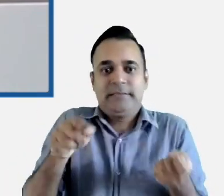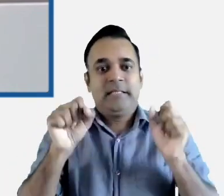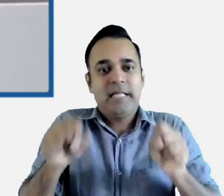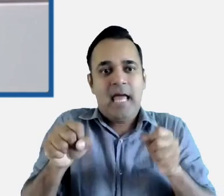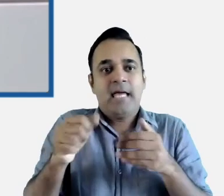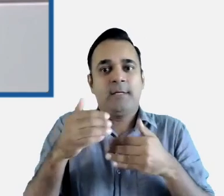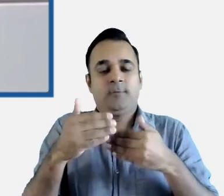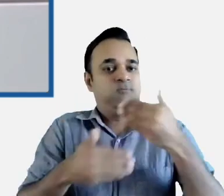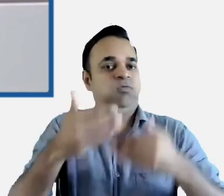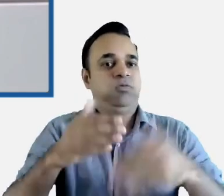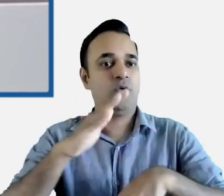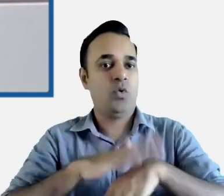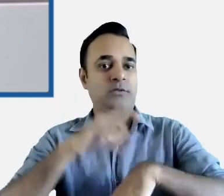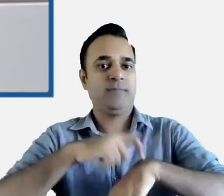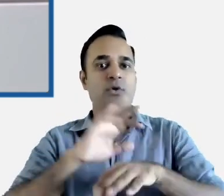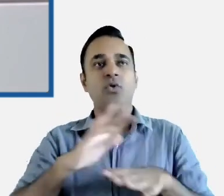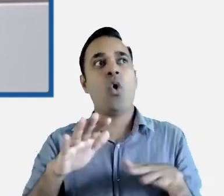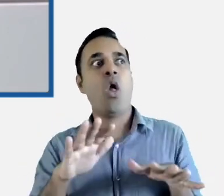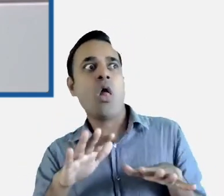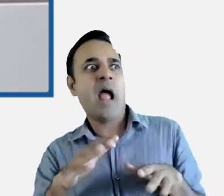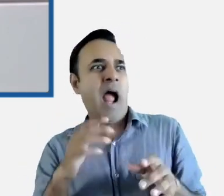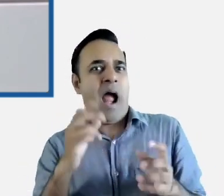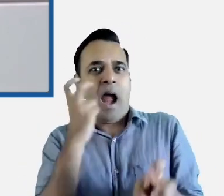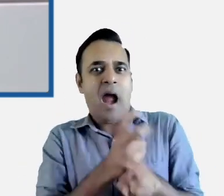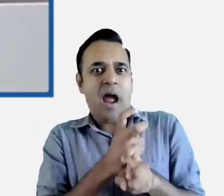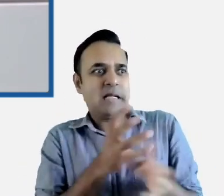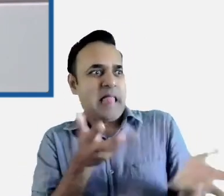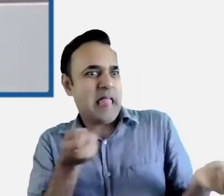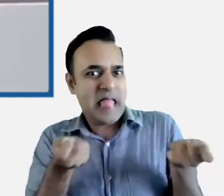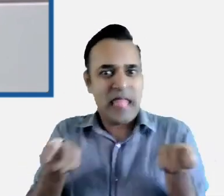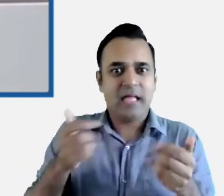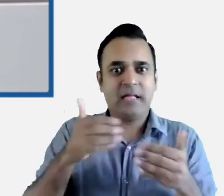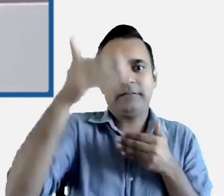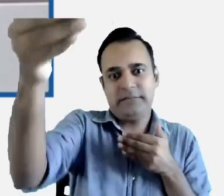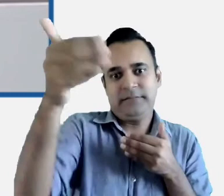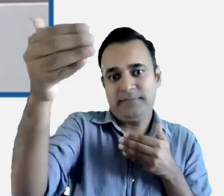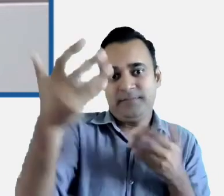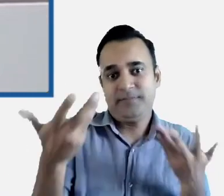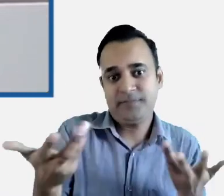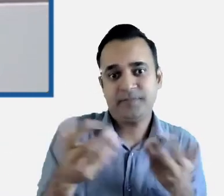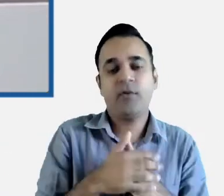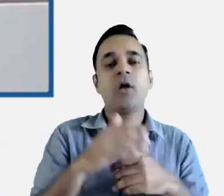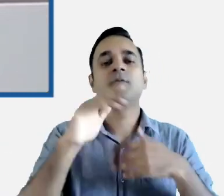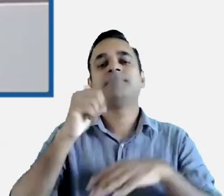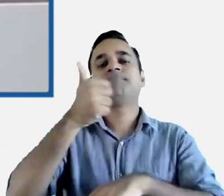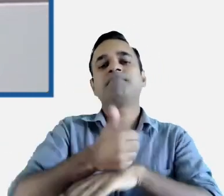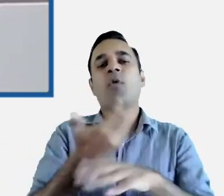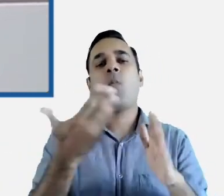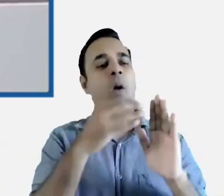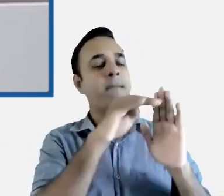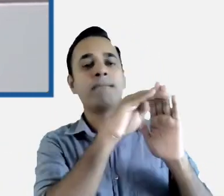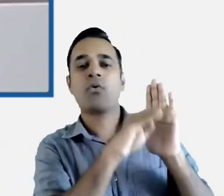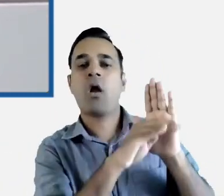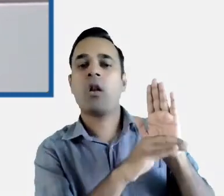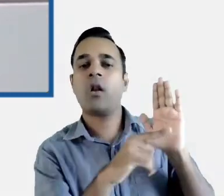one of my lessons personally as minister that has been reinforced is that managing through normal